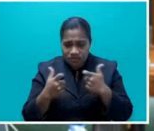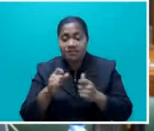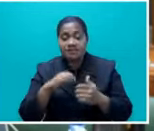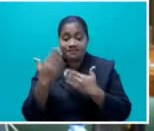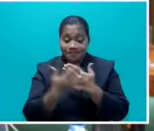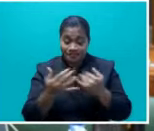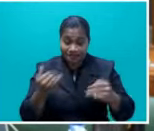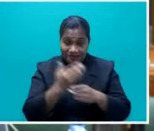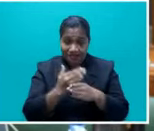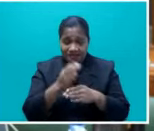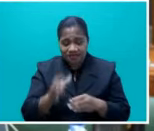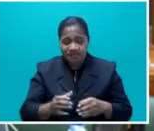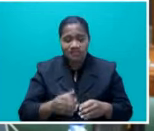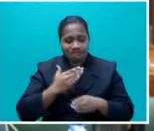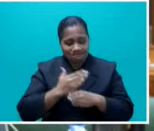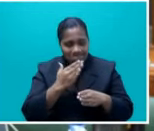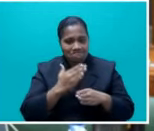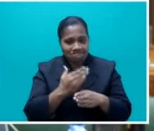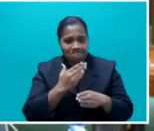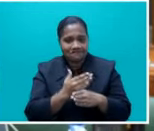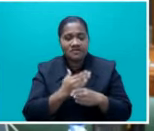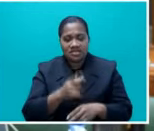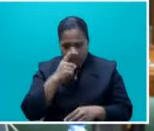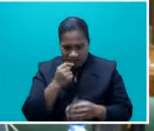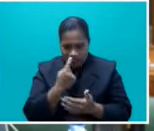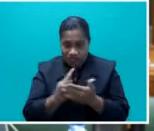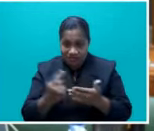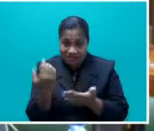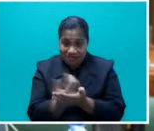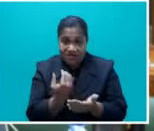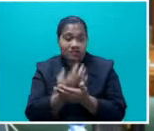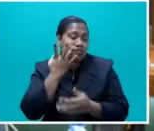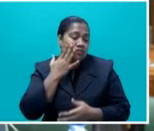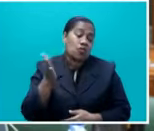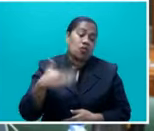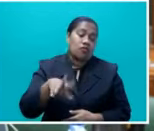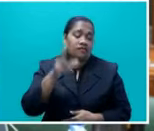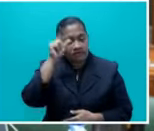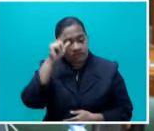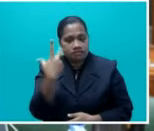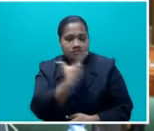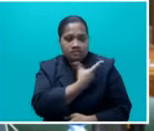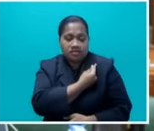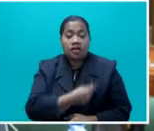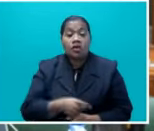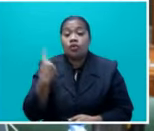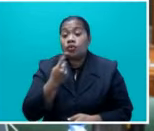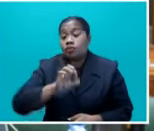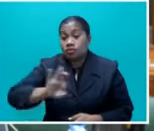throughout the pandemic. We can only be safe when all Fijians are vaccinated. The message to those unvaccinated Fijians is